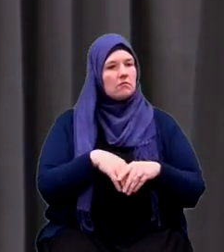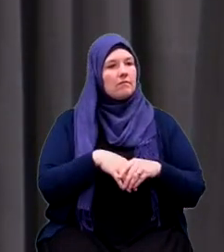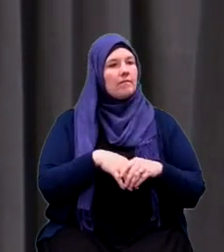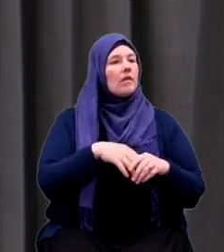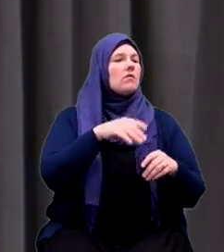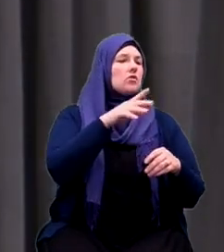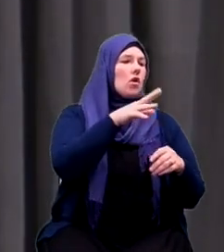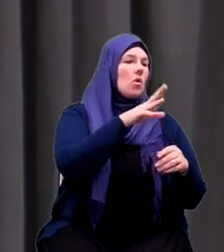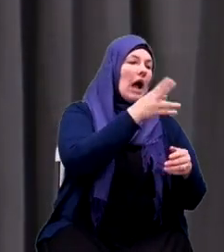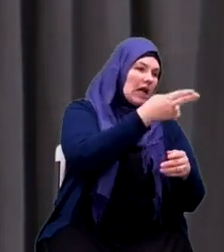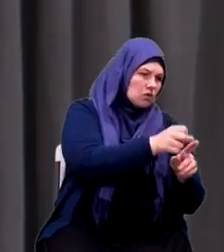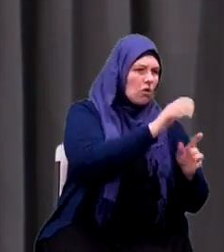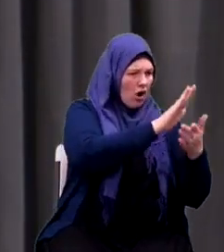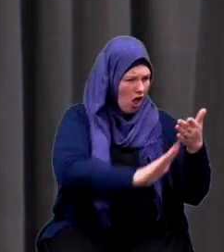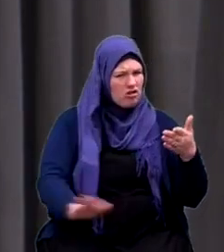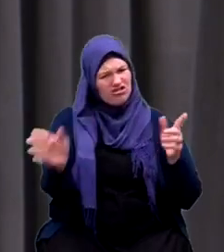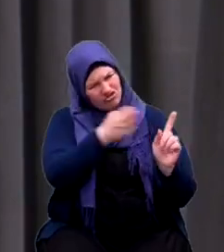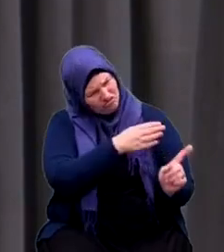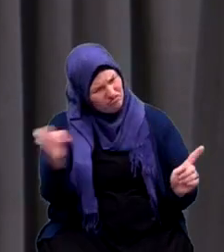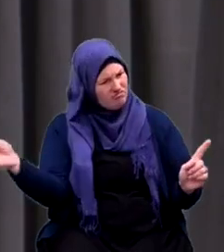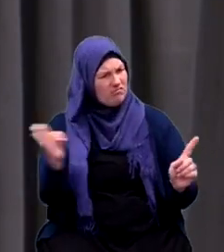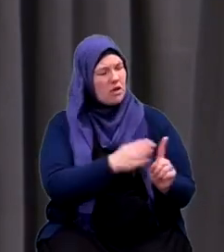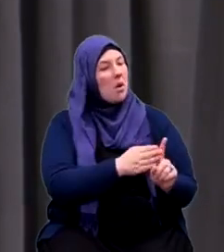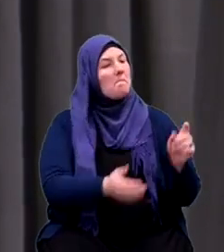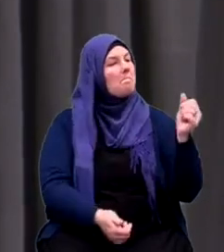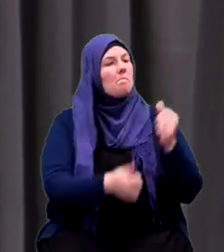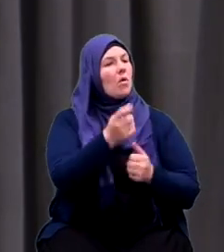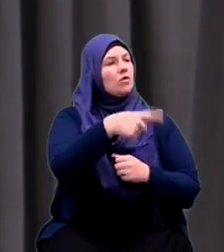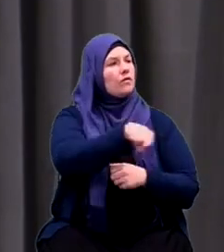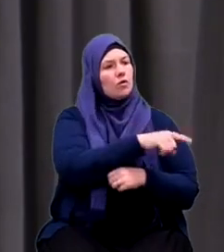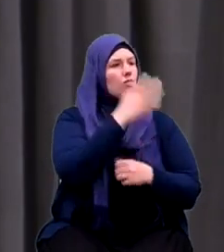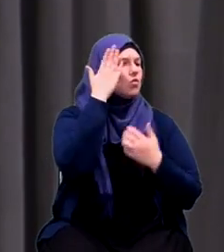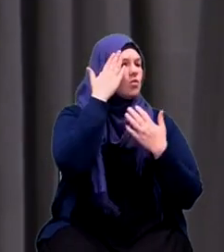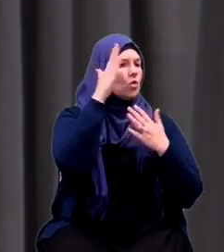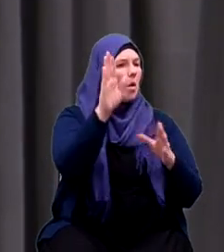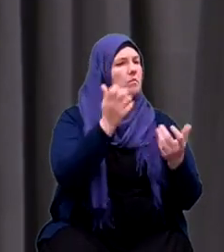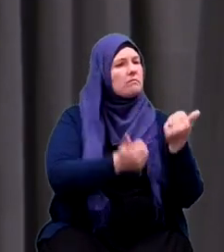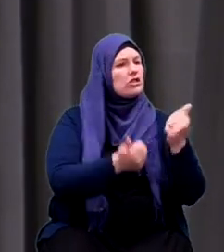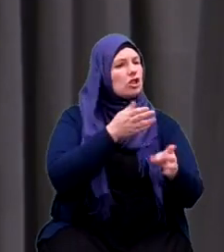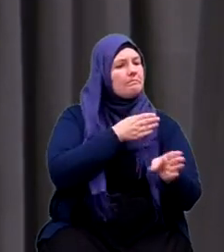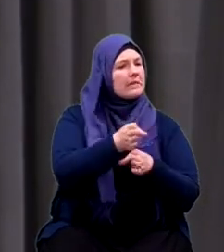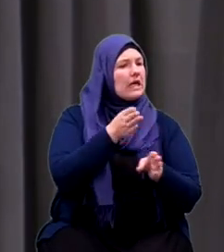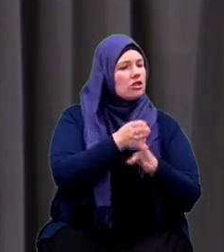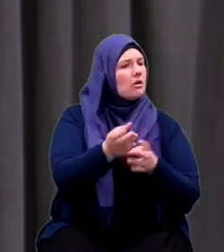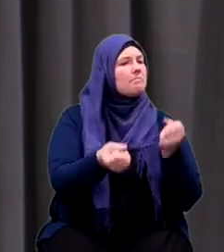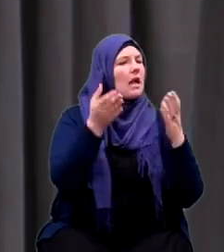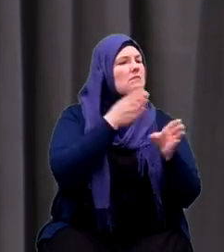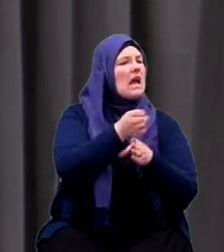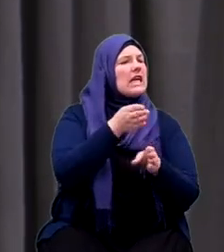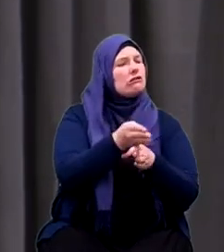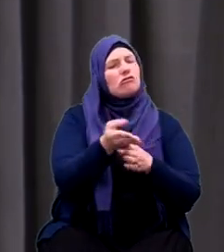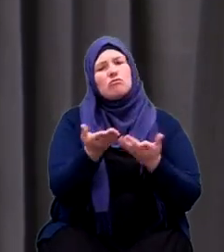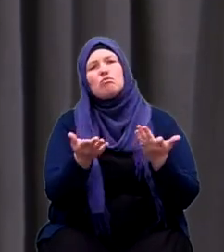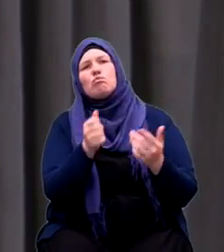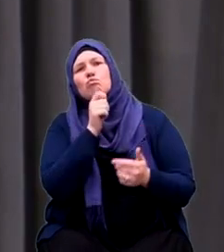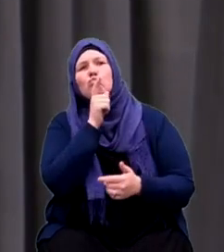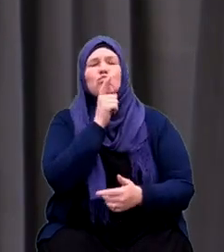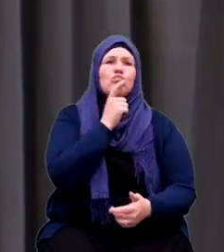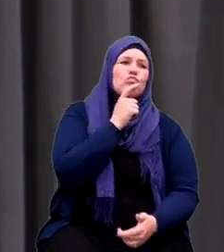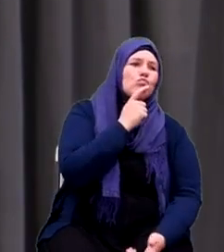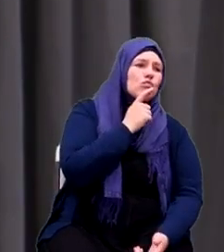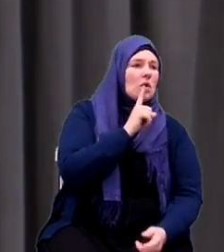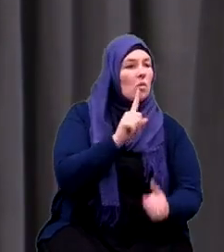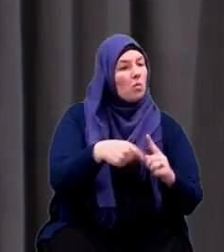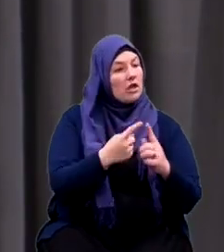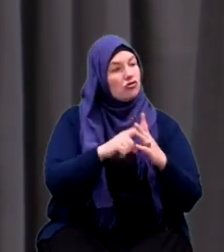your college, most of you do not know what major they want to pick, when do you